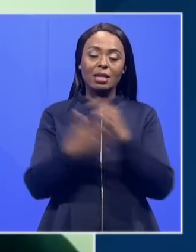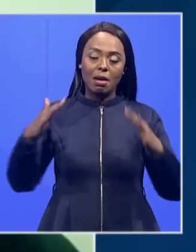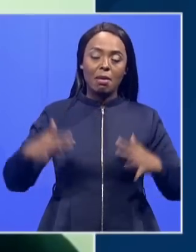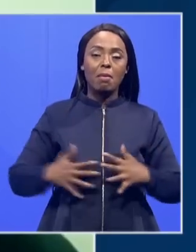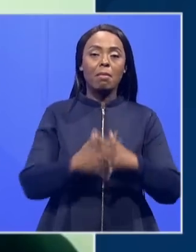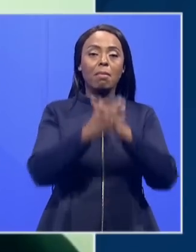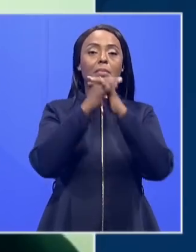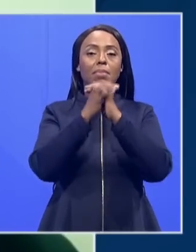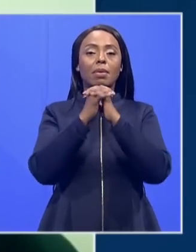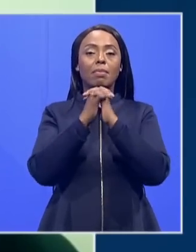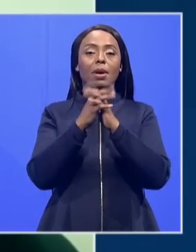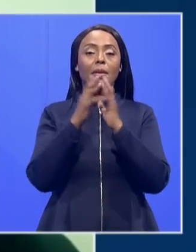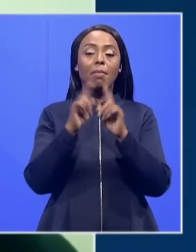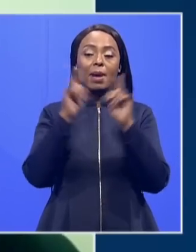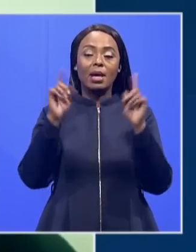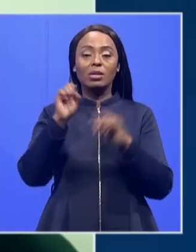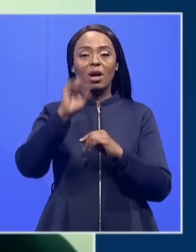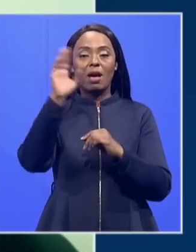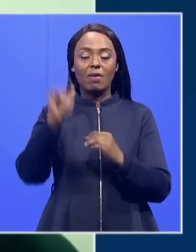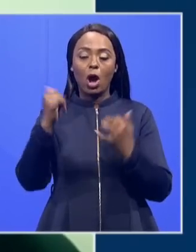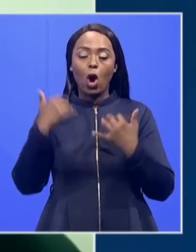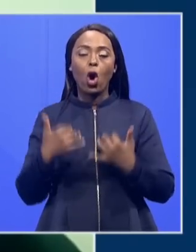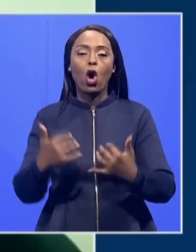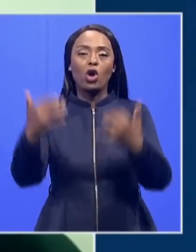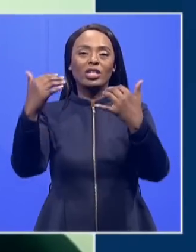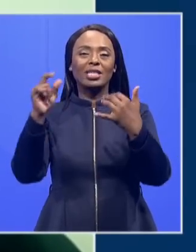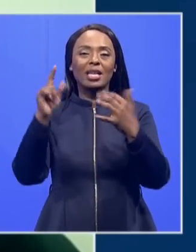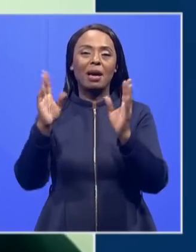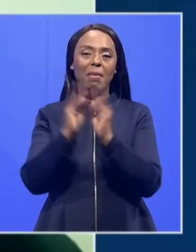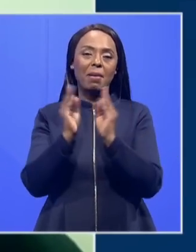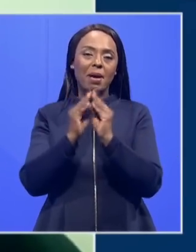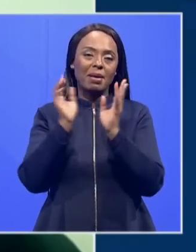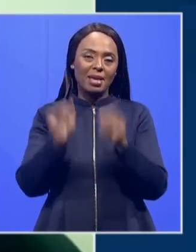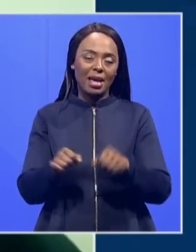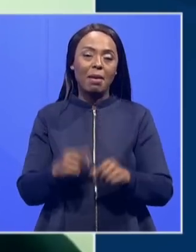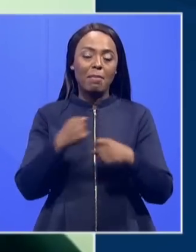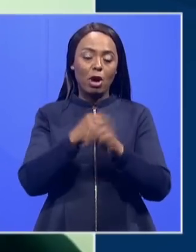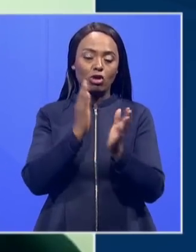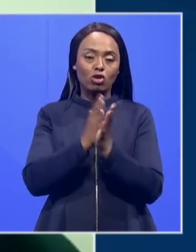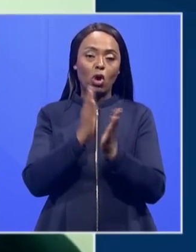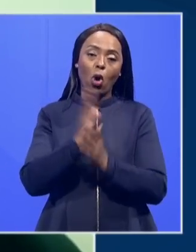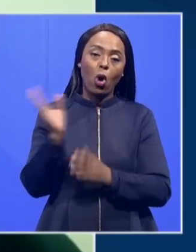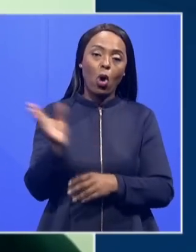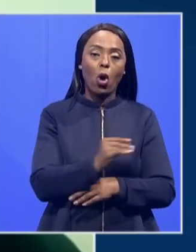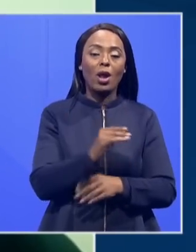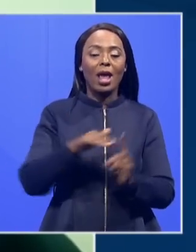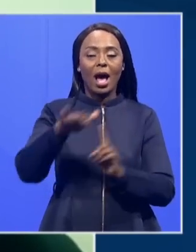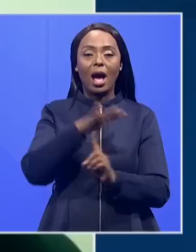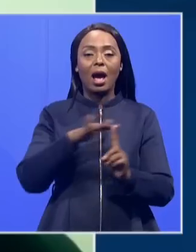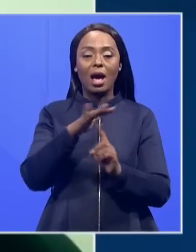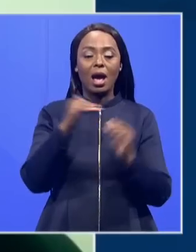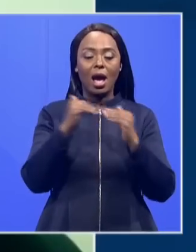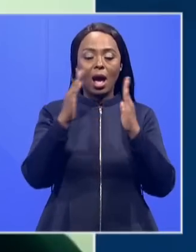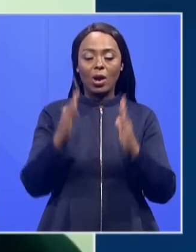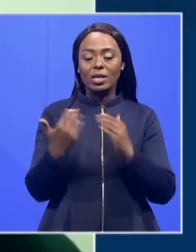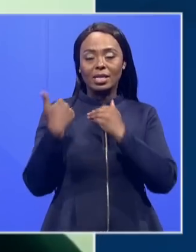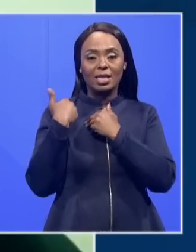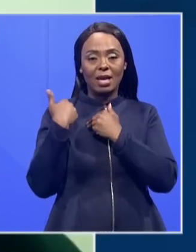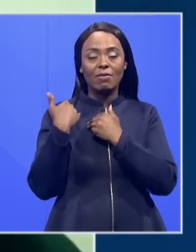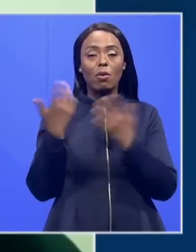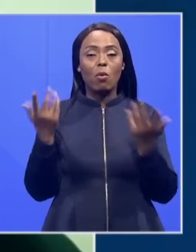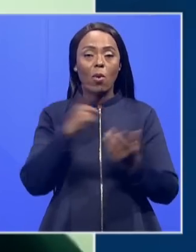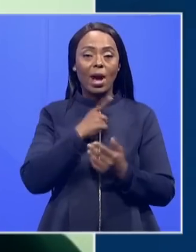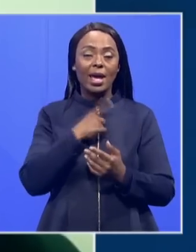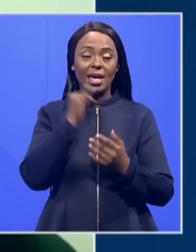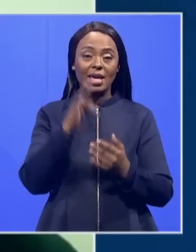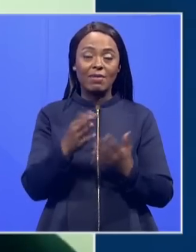South Africa, being the host of this, has to ensure that there are safe houses for all participants of the summit. Otherwise, South Africa will be creating